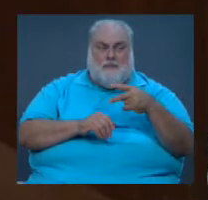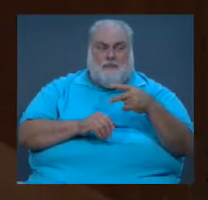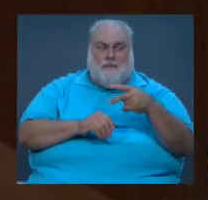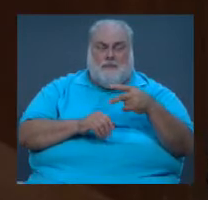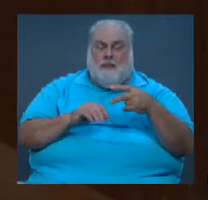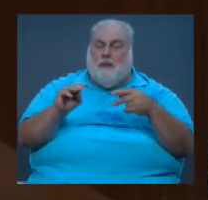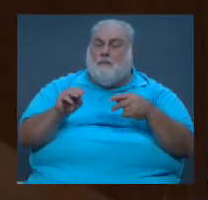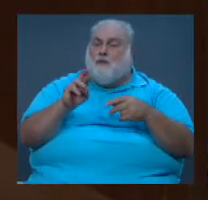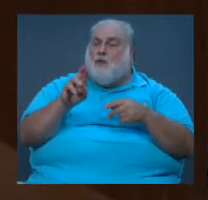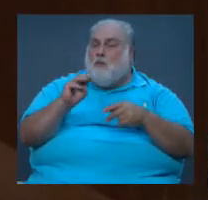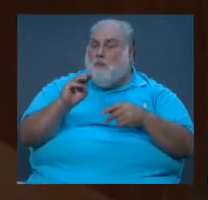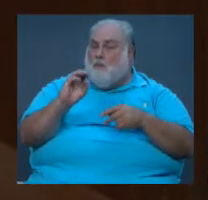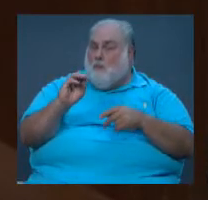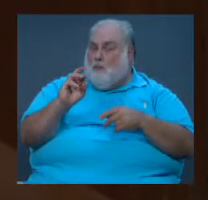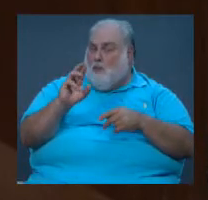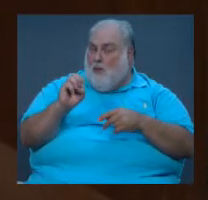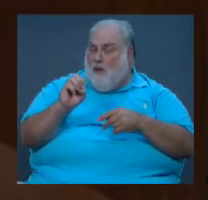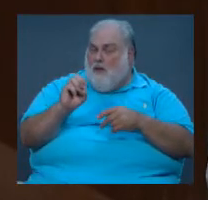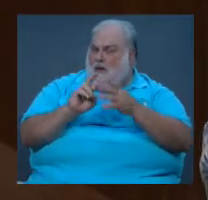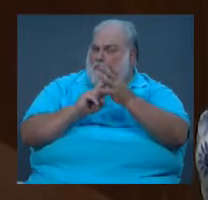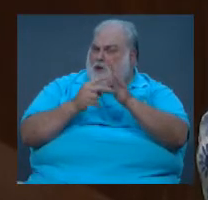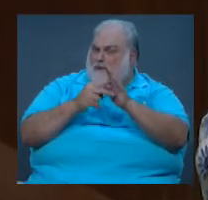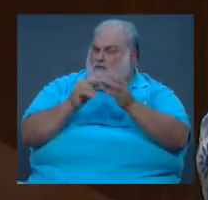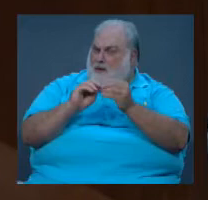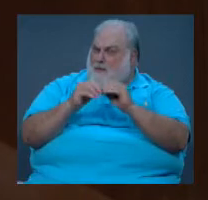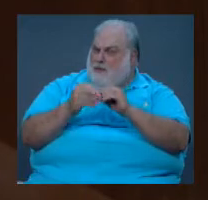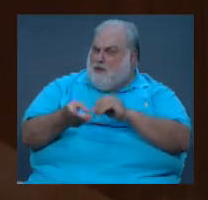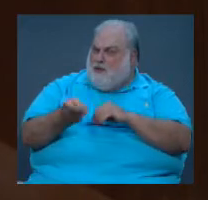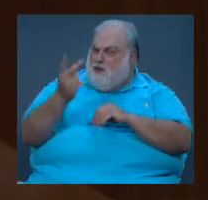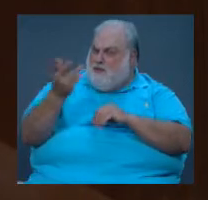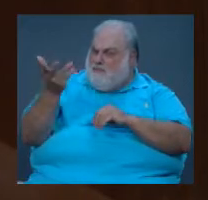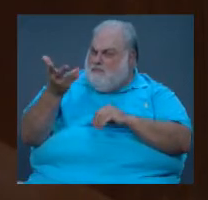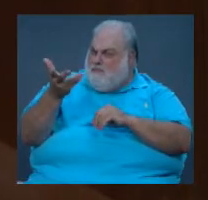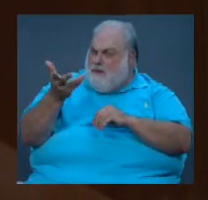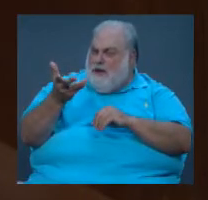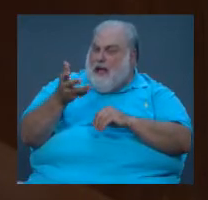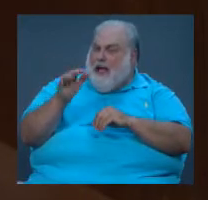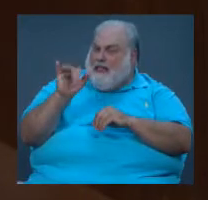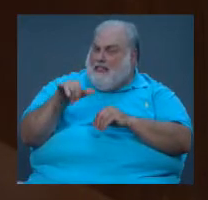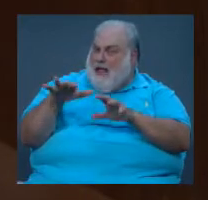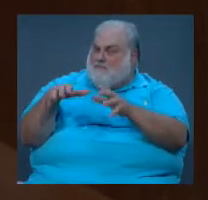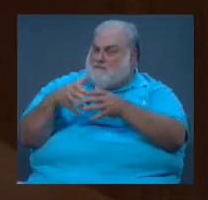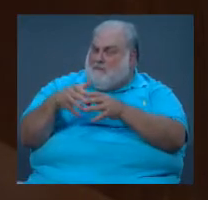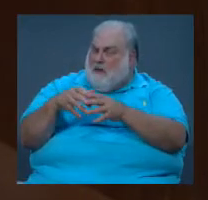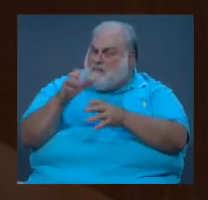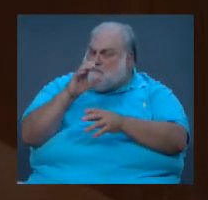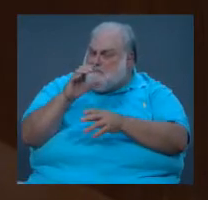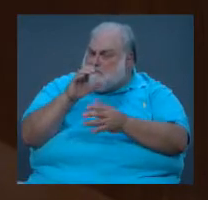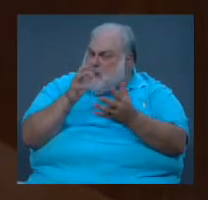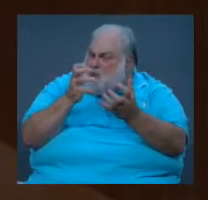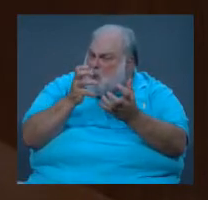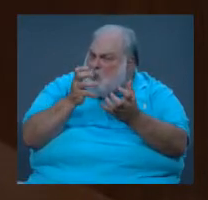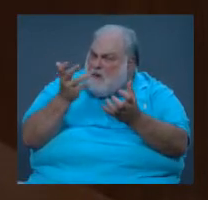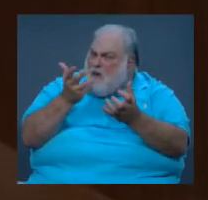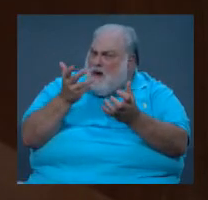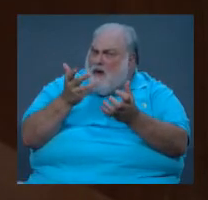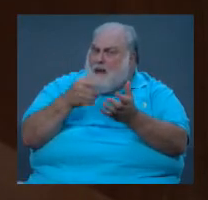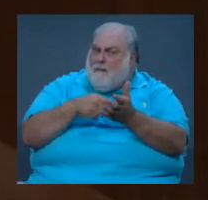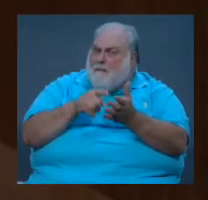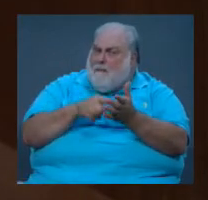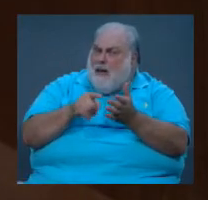Mr. Moore, I'd like to know what the purpose of this is and what they are looking for and the cost of it and how it's going to be paid,